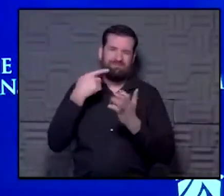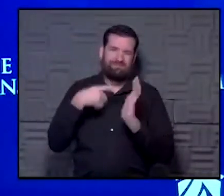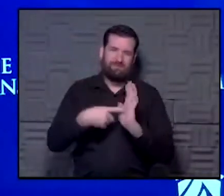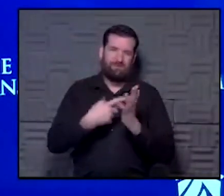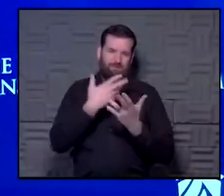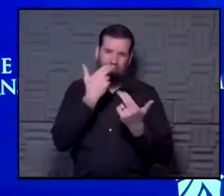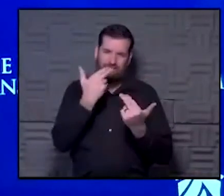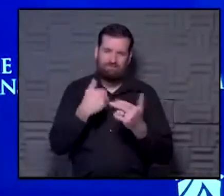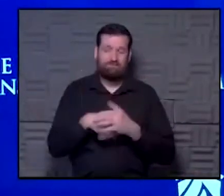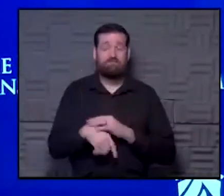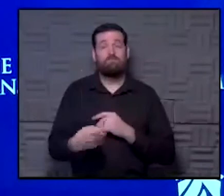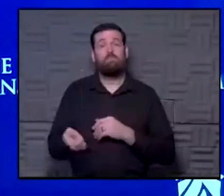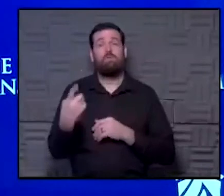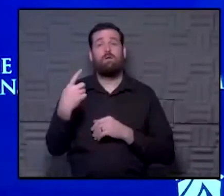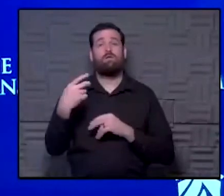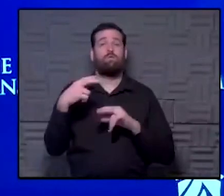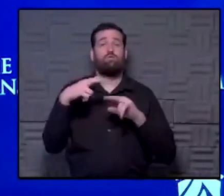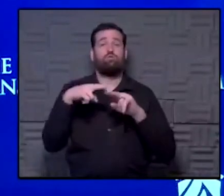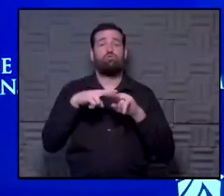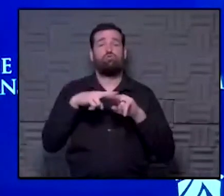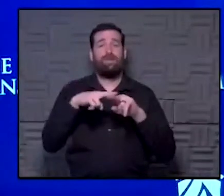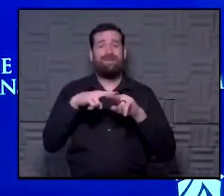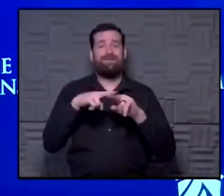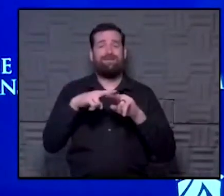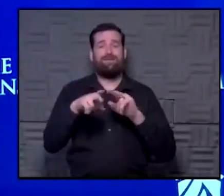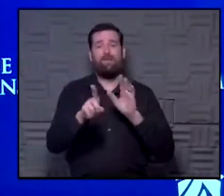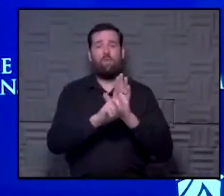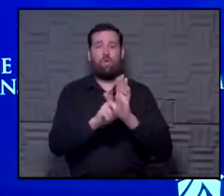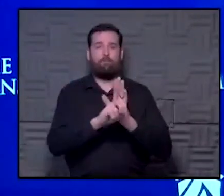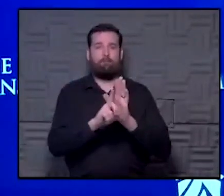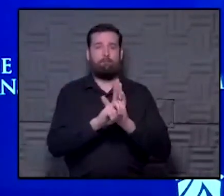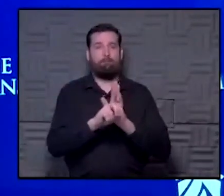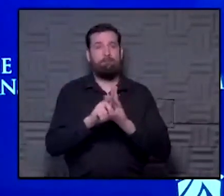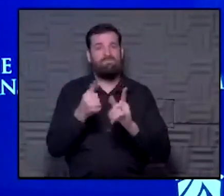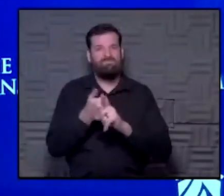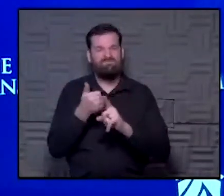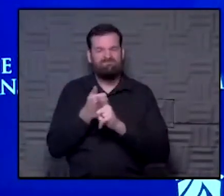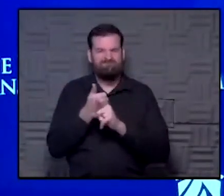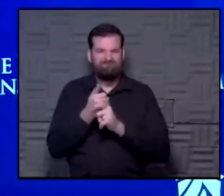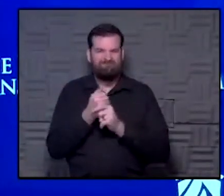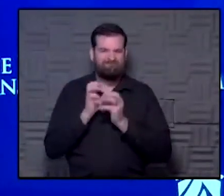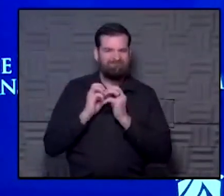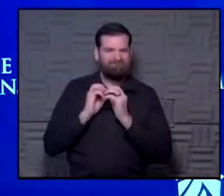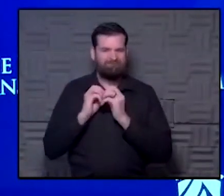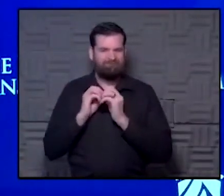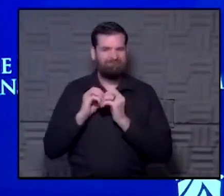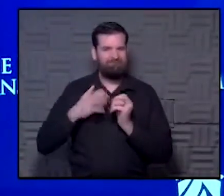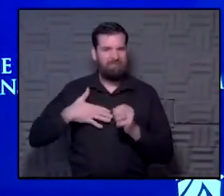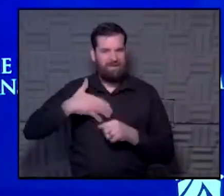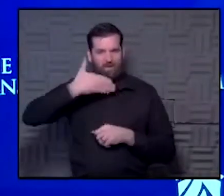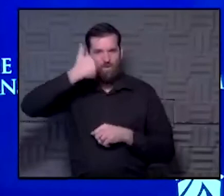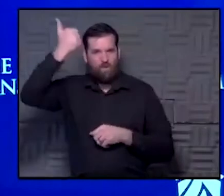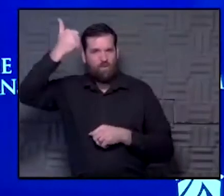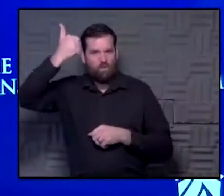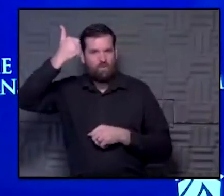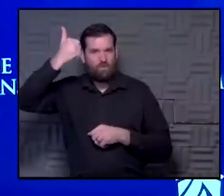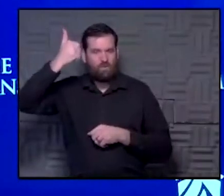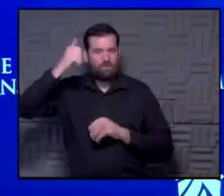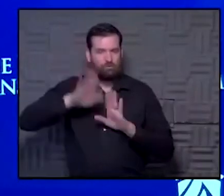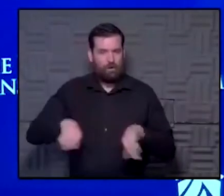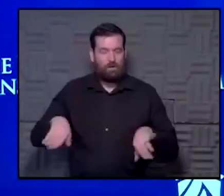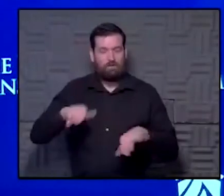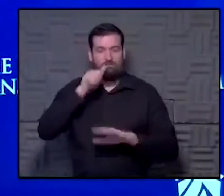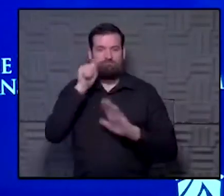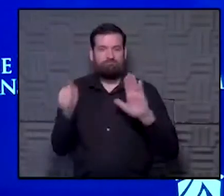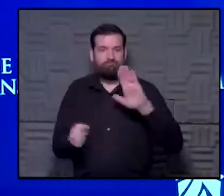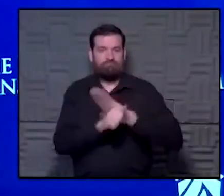One of it was a train locomotive alarm clock, which he schemed with my oldest child to put under the bed of my wife and